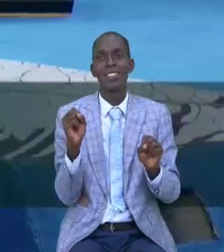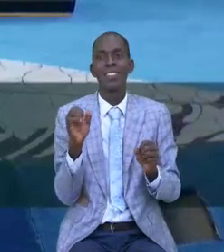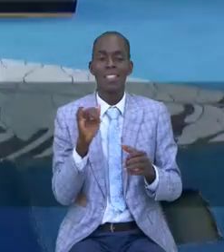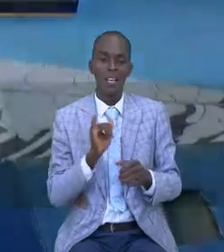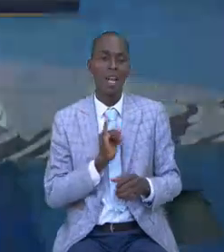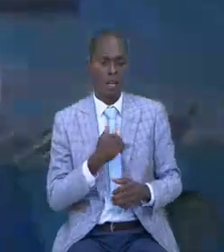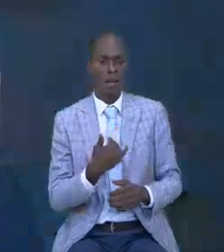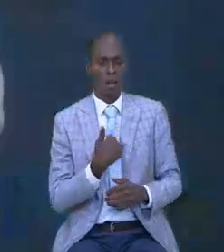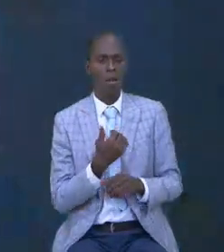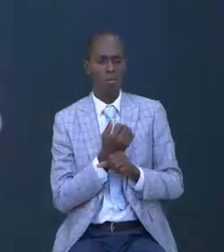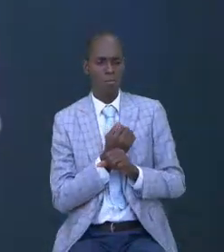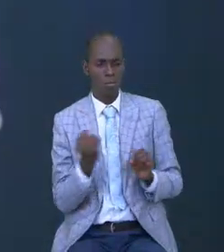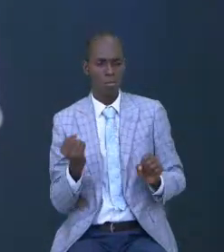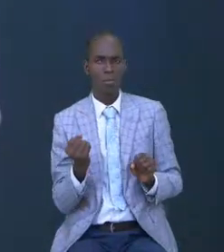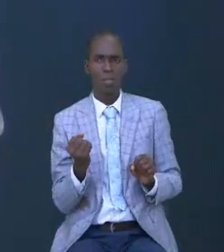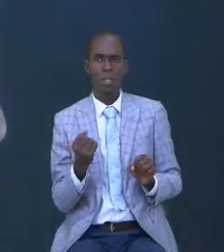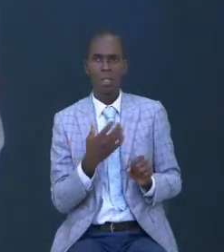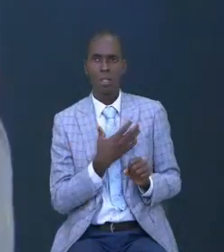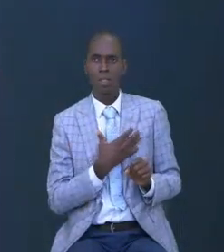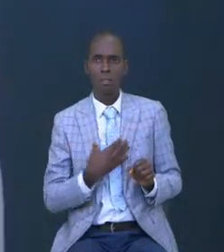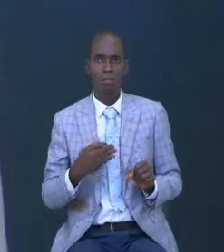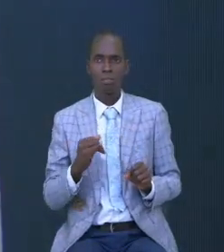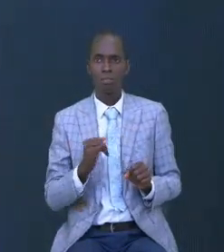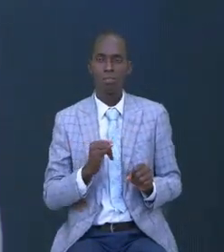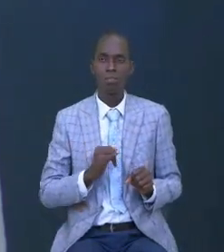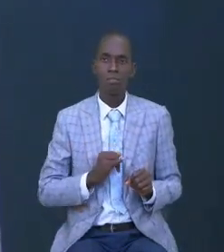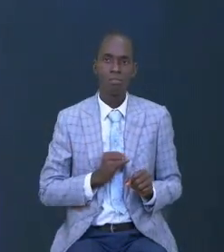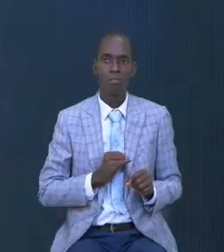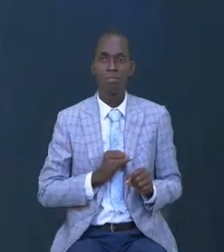have salvation and I see. What is the evidence of the